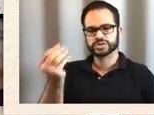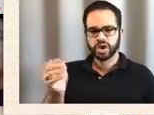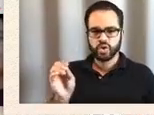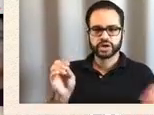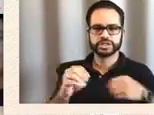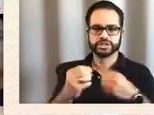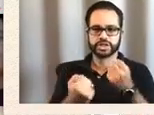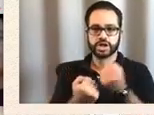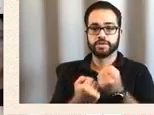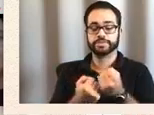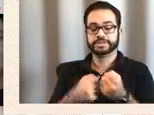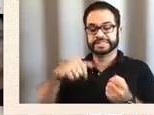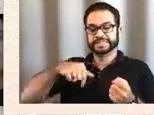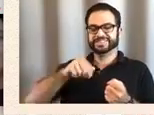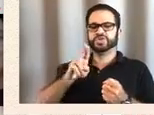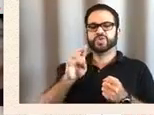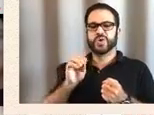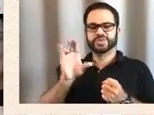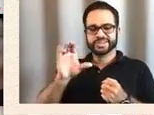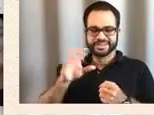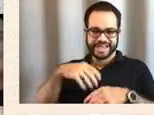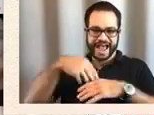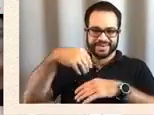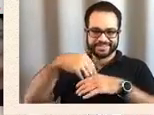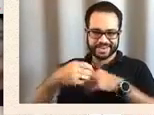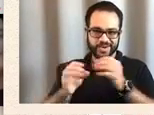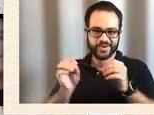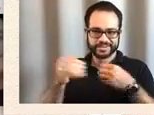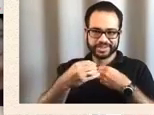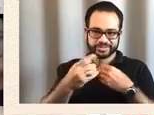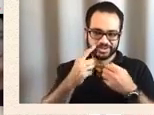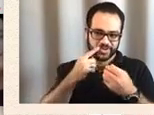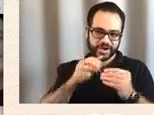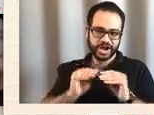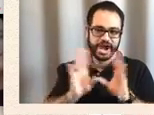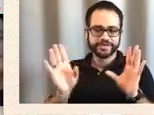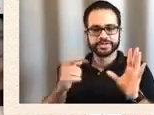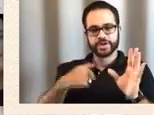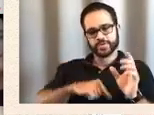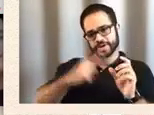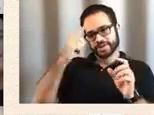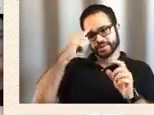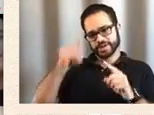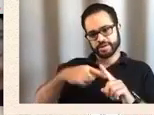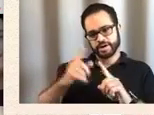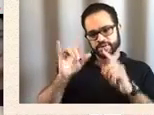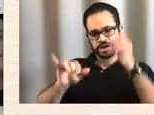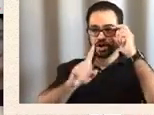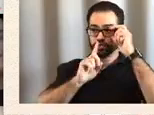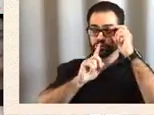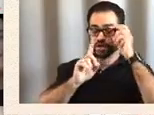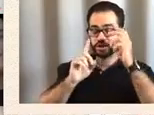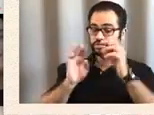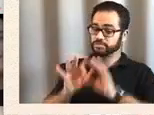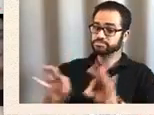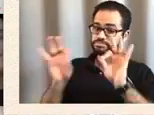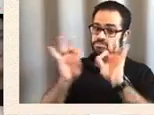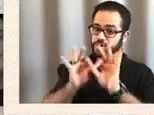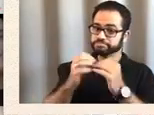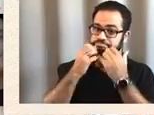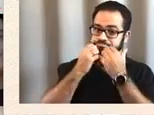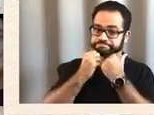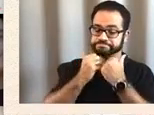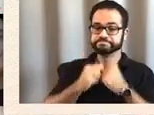outside organization, so obviously Mhm. we think of those very highly, and we think those are very important. That being Mhm.